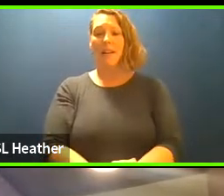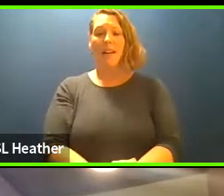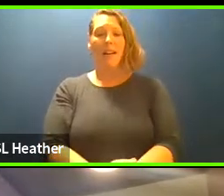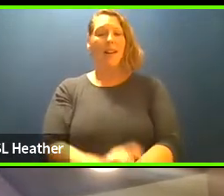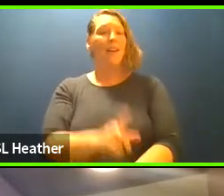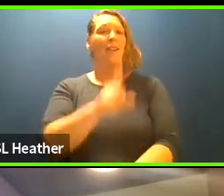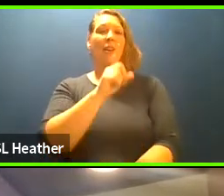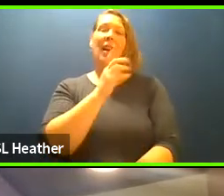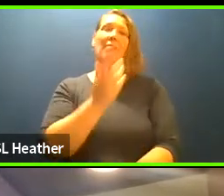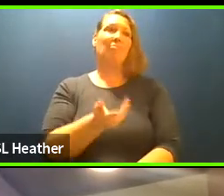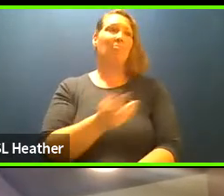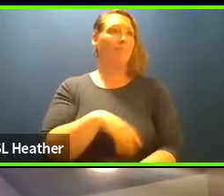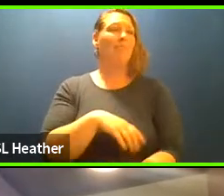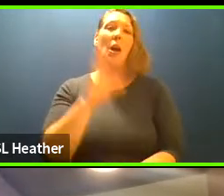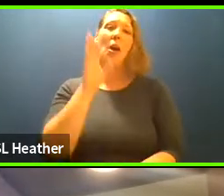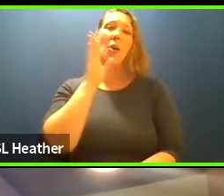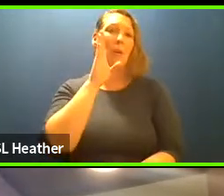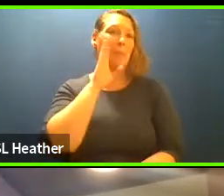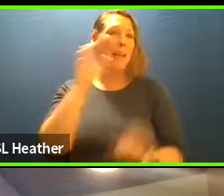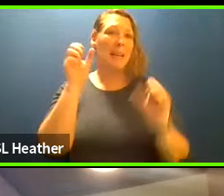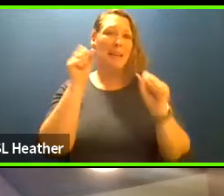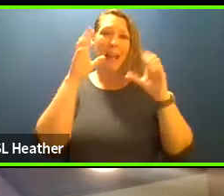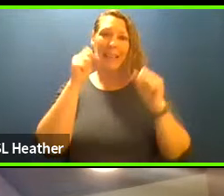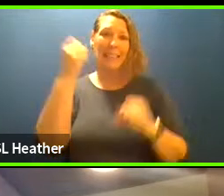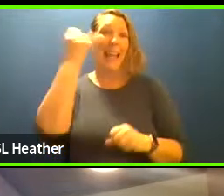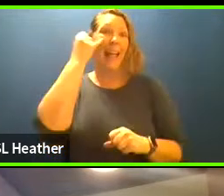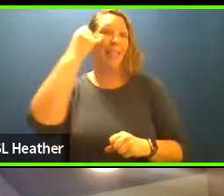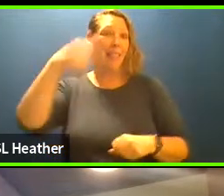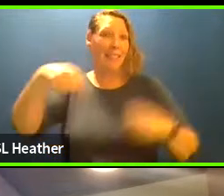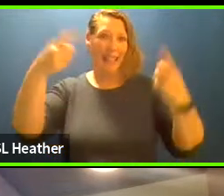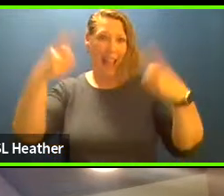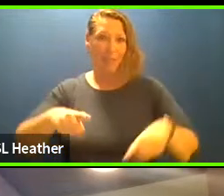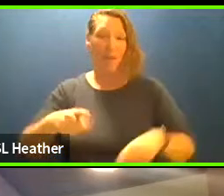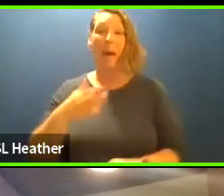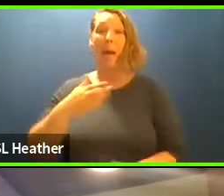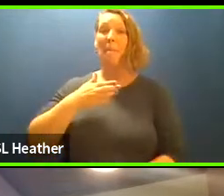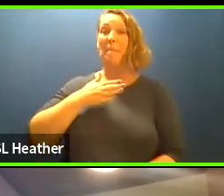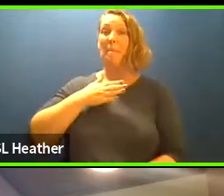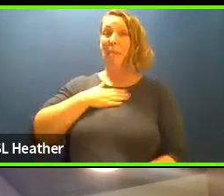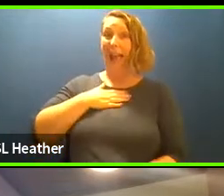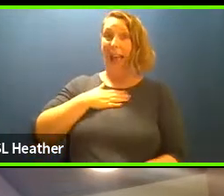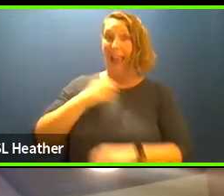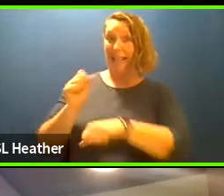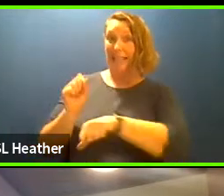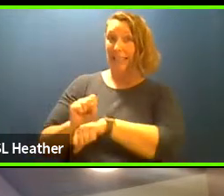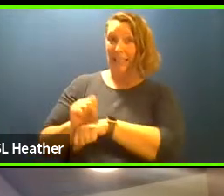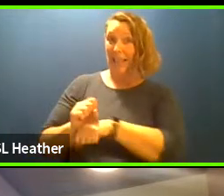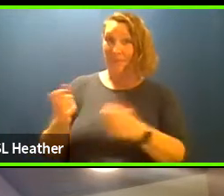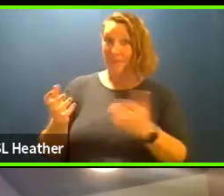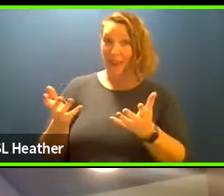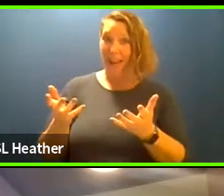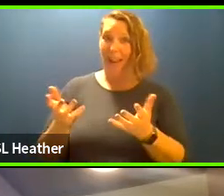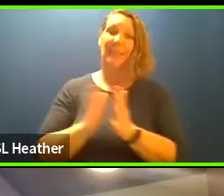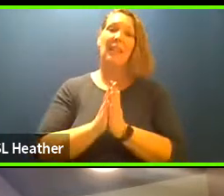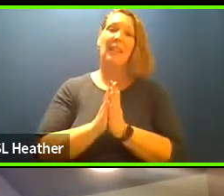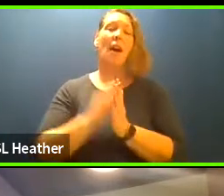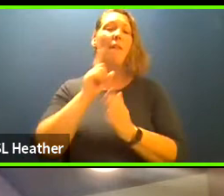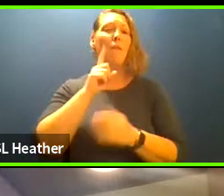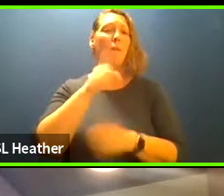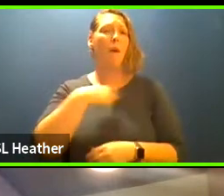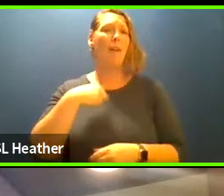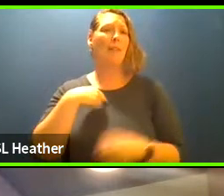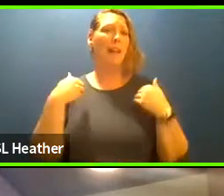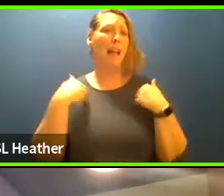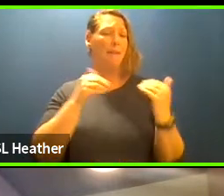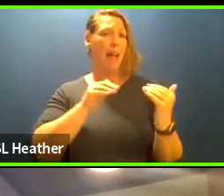It's going to be amazing if this happens. So my assignment is, in order for us to have equity on this